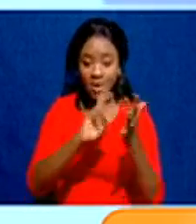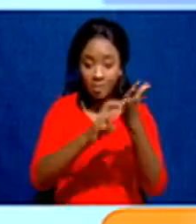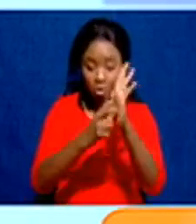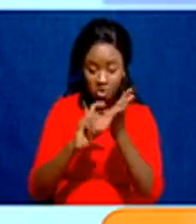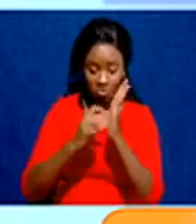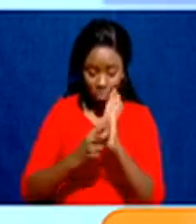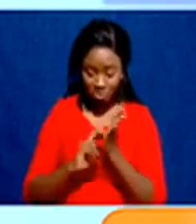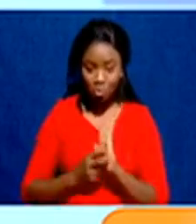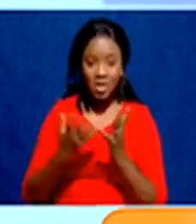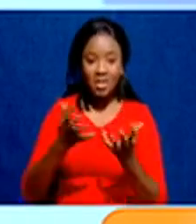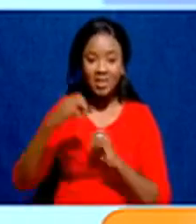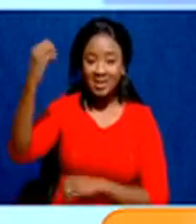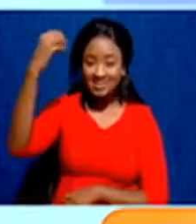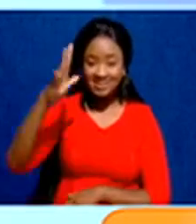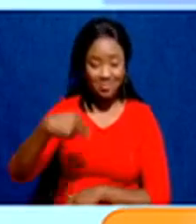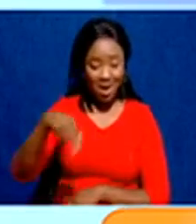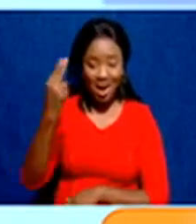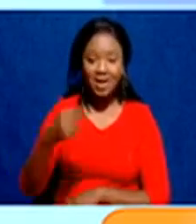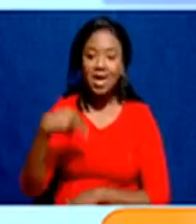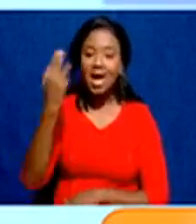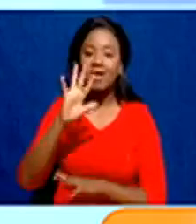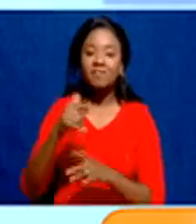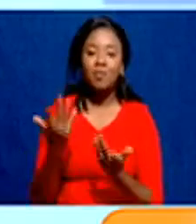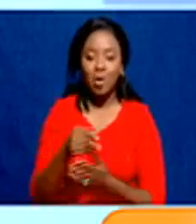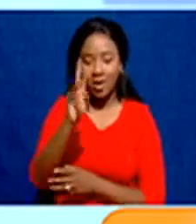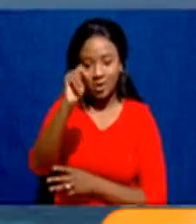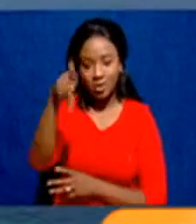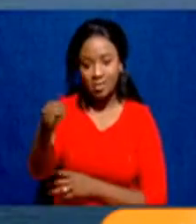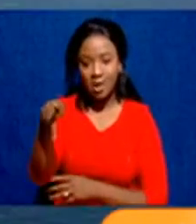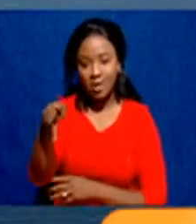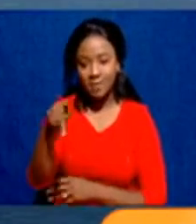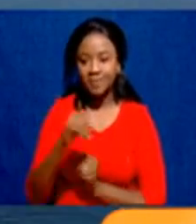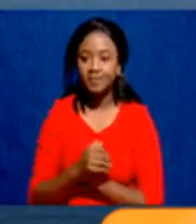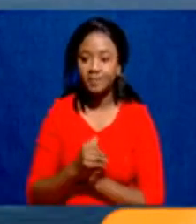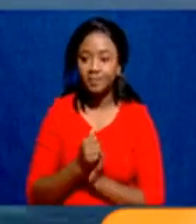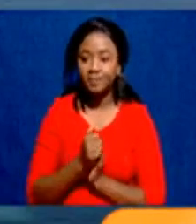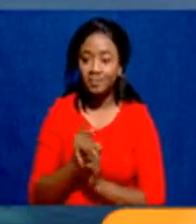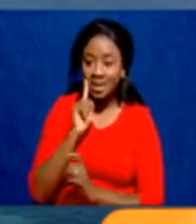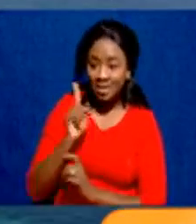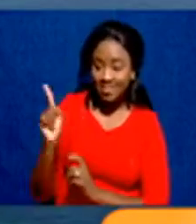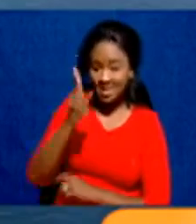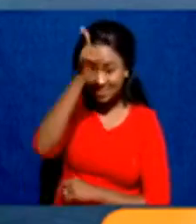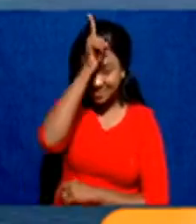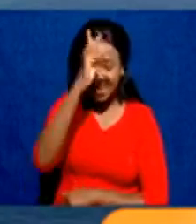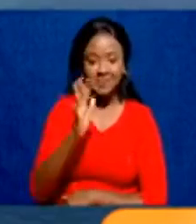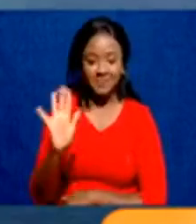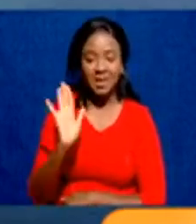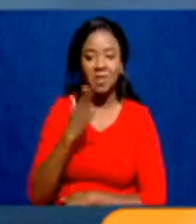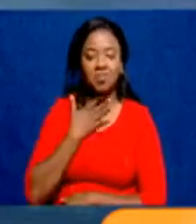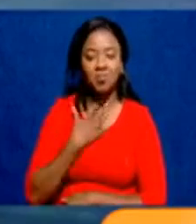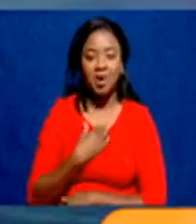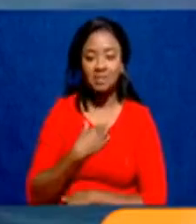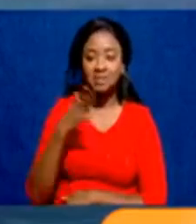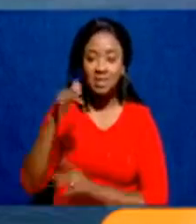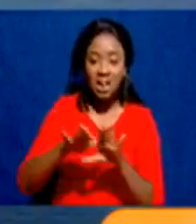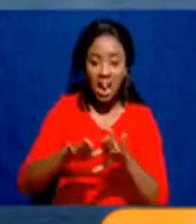supply. And which better supply can do that than nuclear power? Uyombo Village is the preferred site. An additional